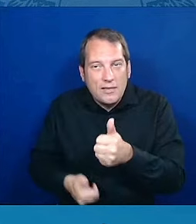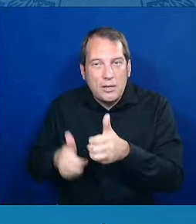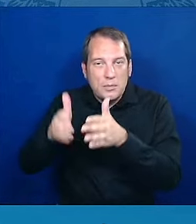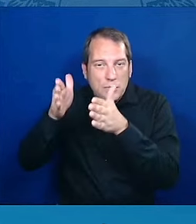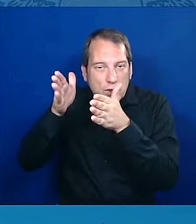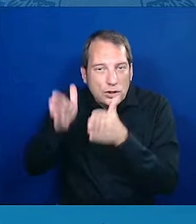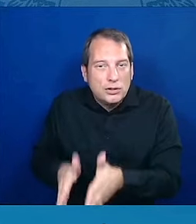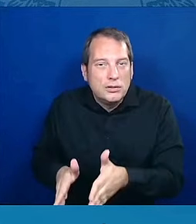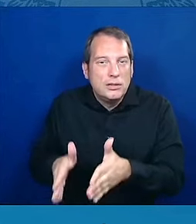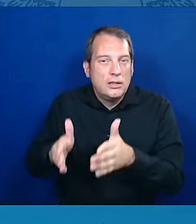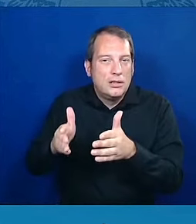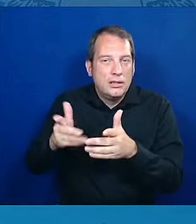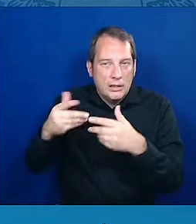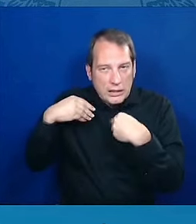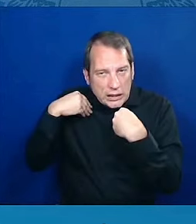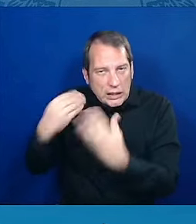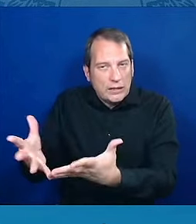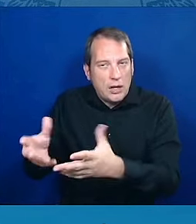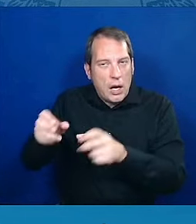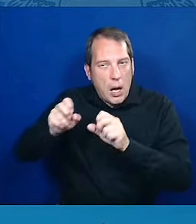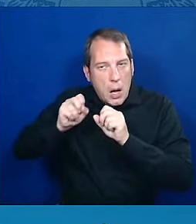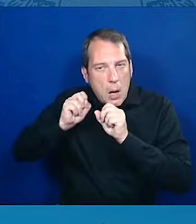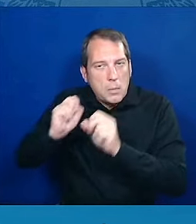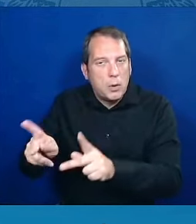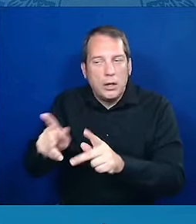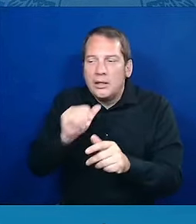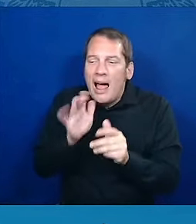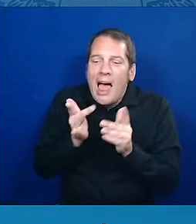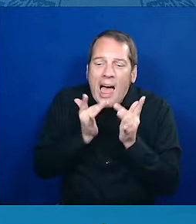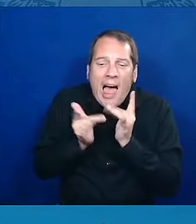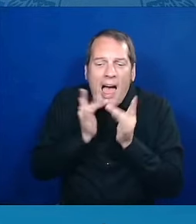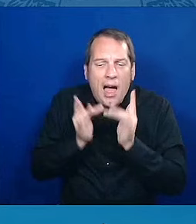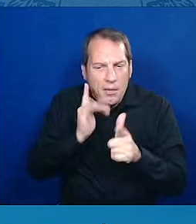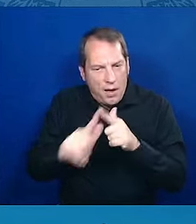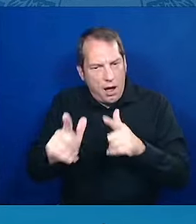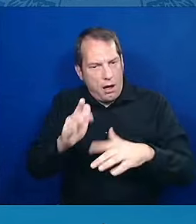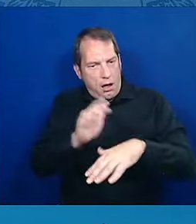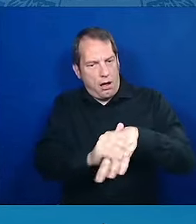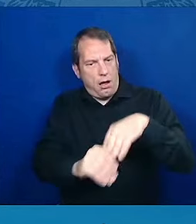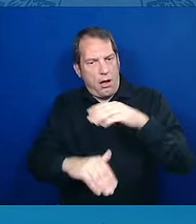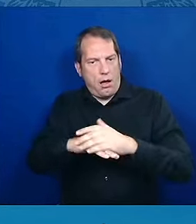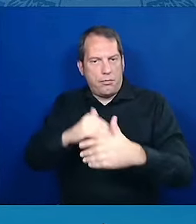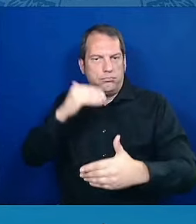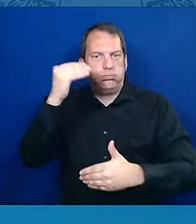the Vice President is right behind us.